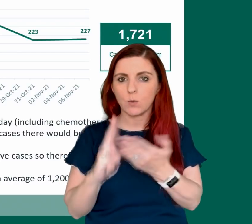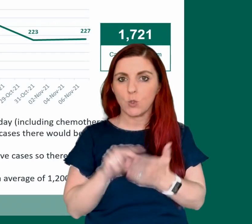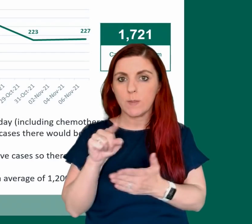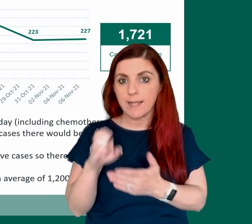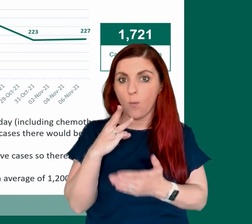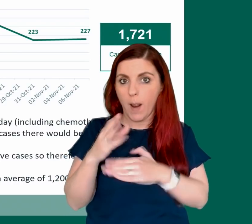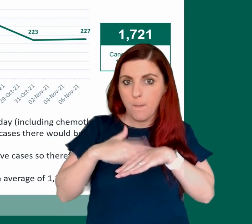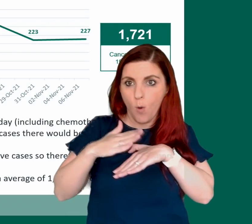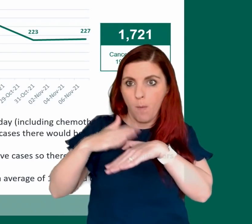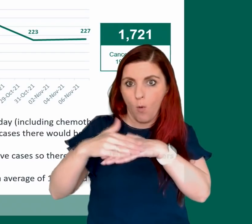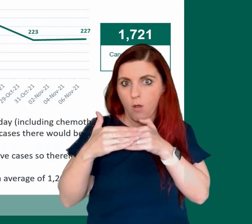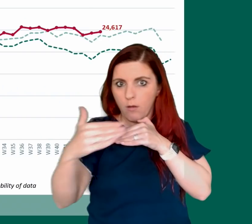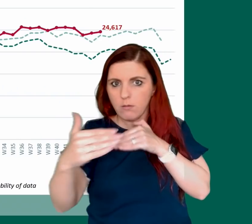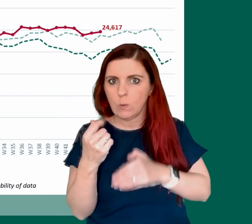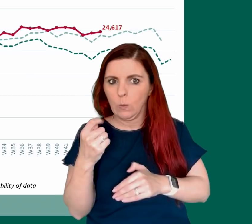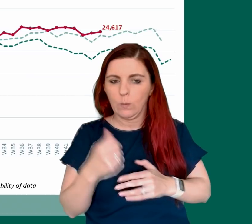over the coming weeks and months.